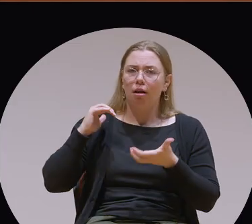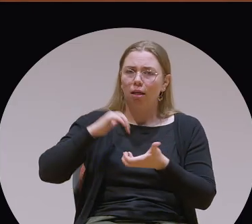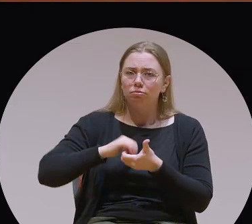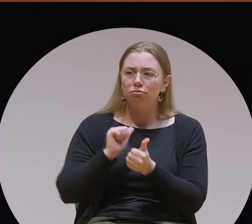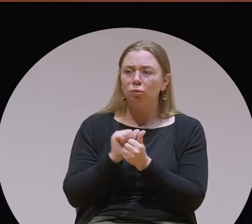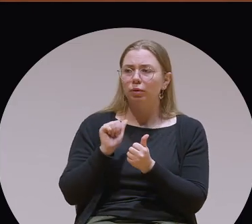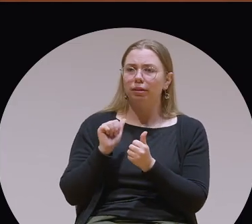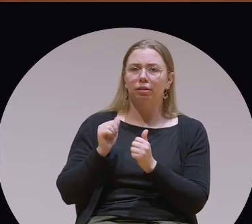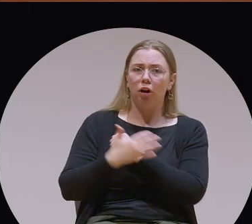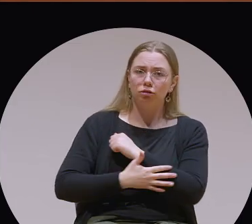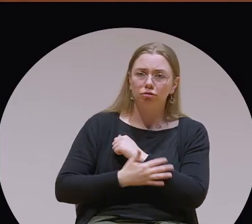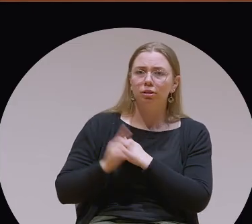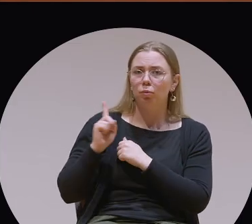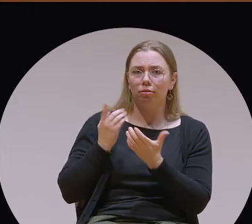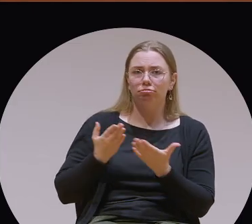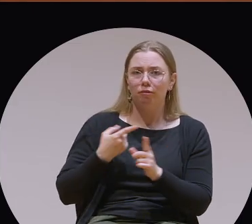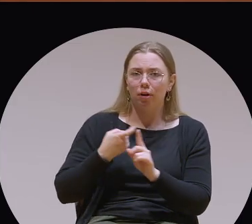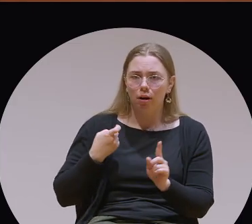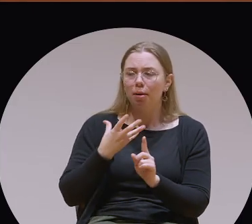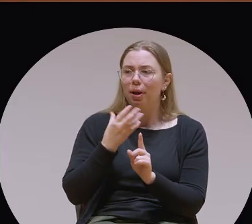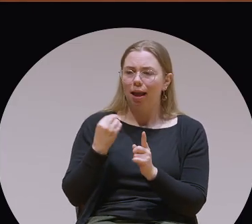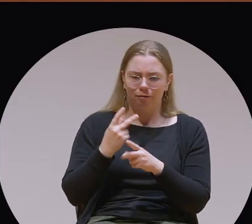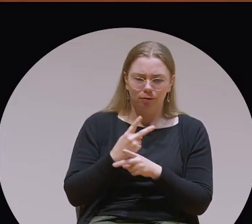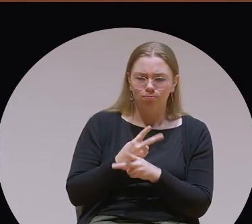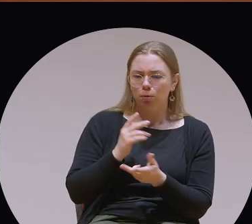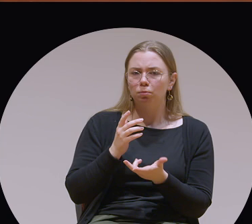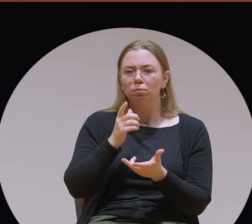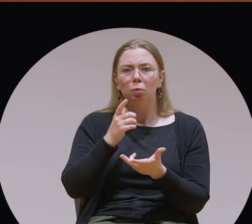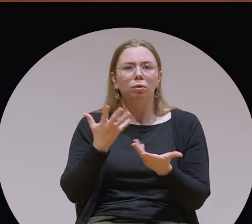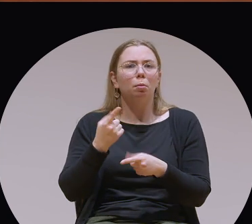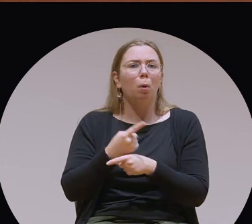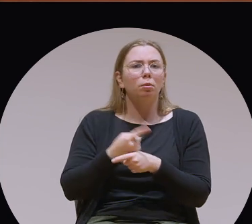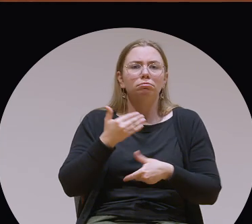the country concerned and the repatriation of those objects.